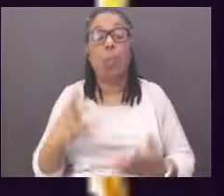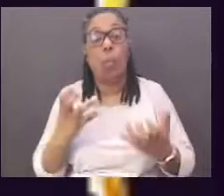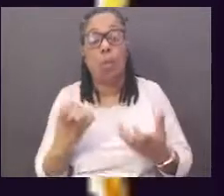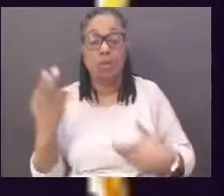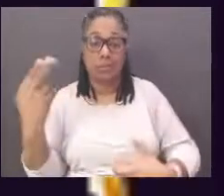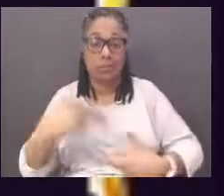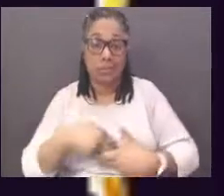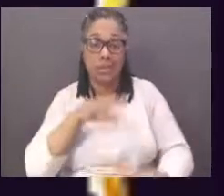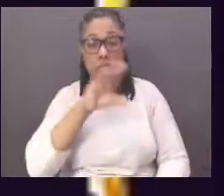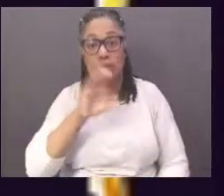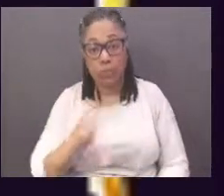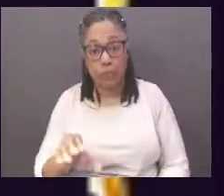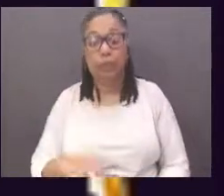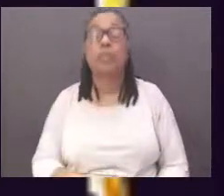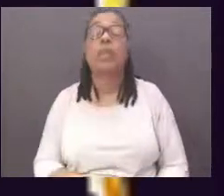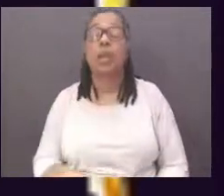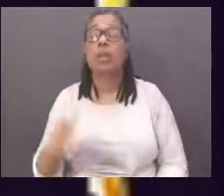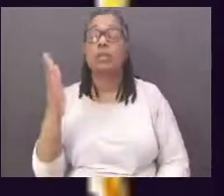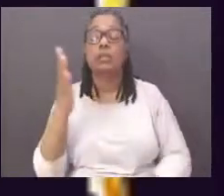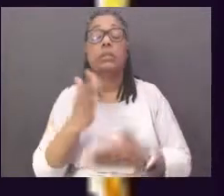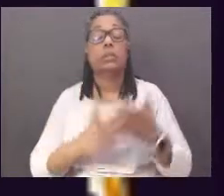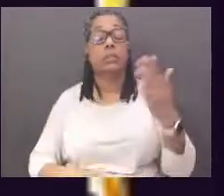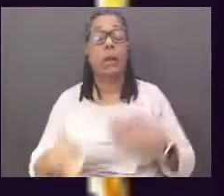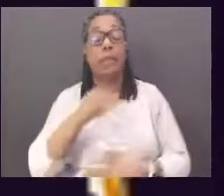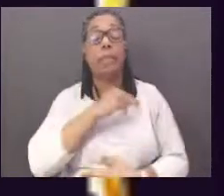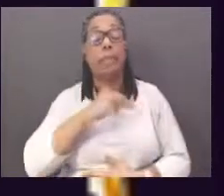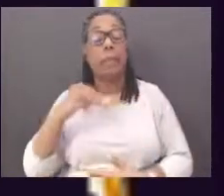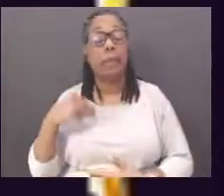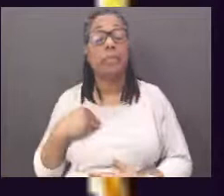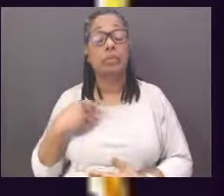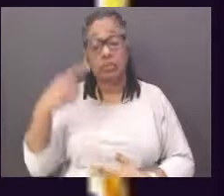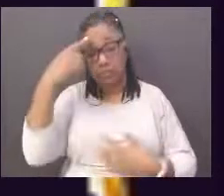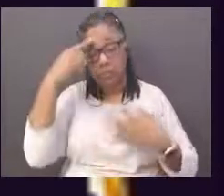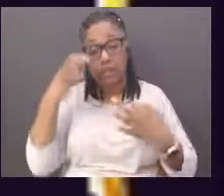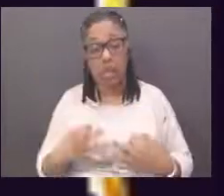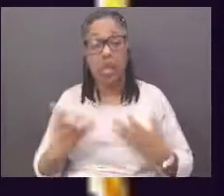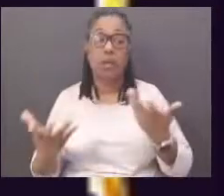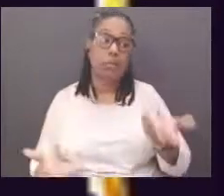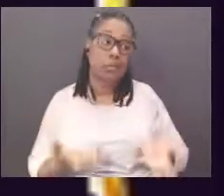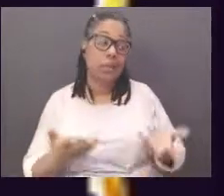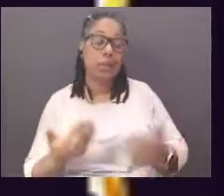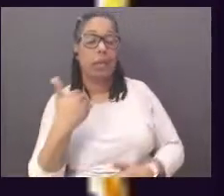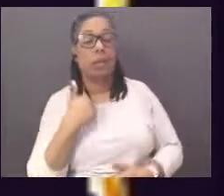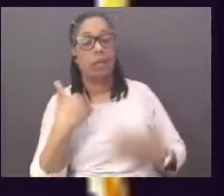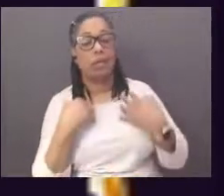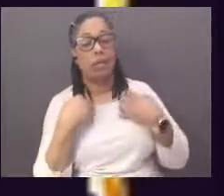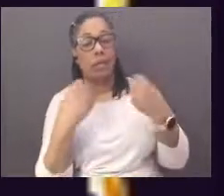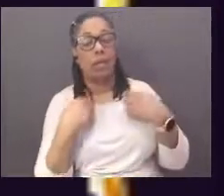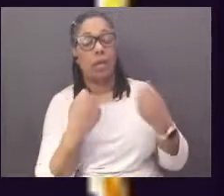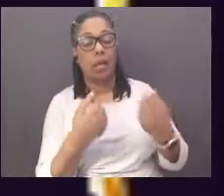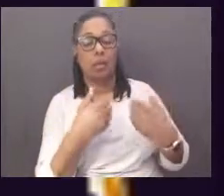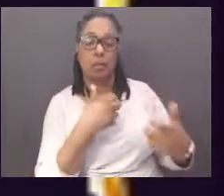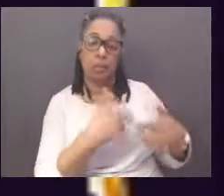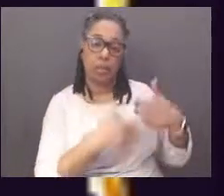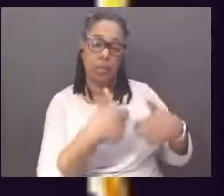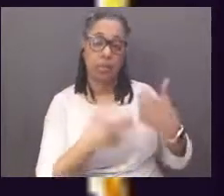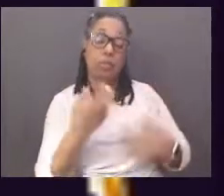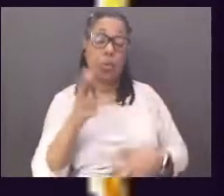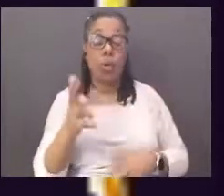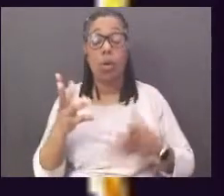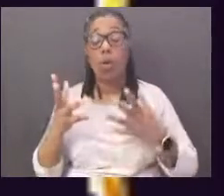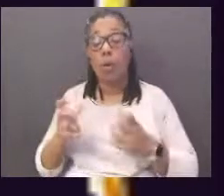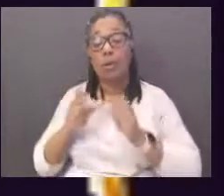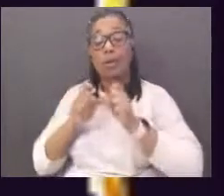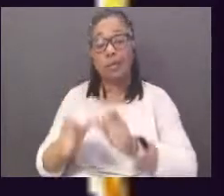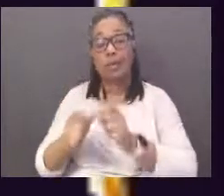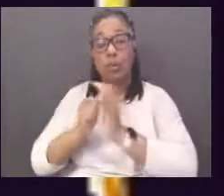members that have determined that because of health conditions or because they've become accustomed to the worship experiences provided by way of